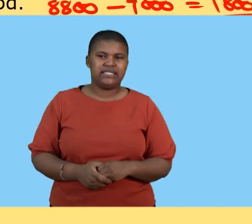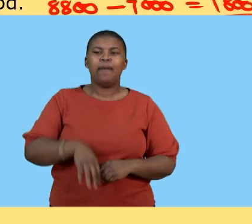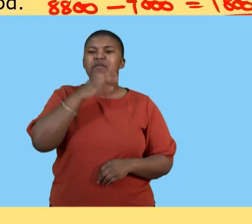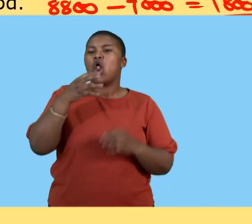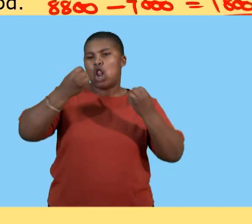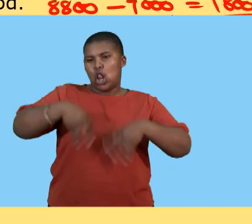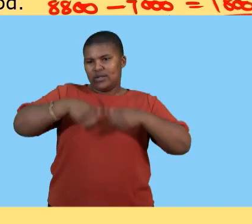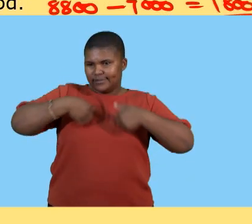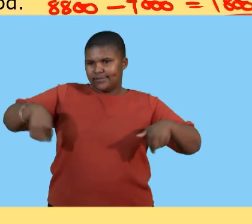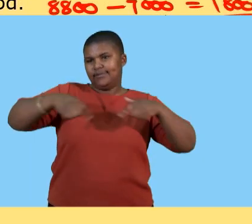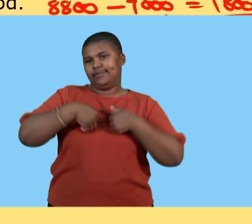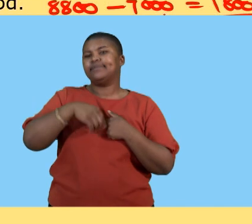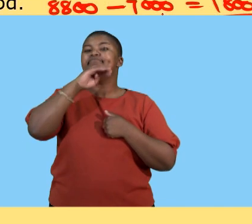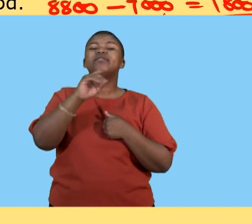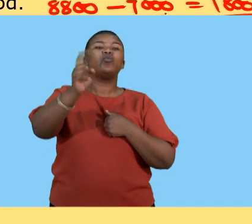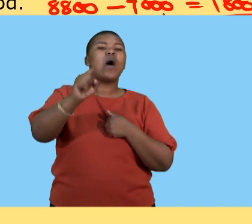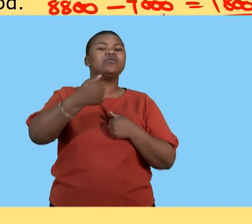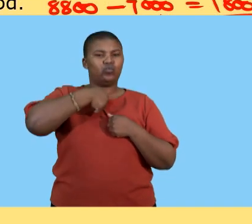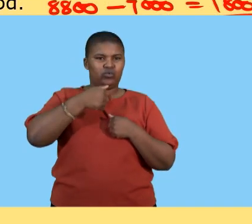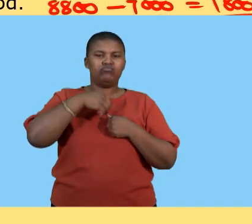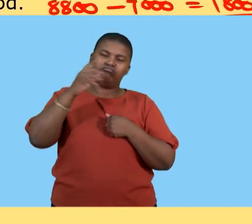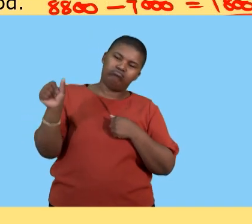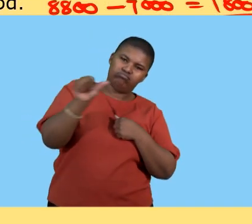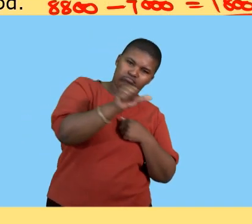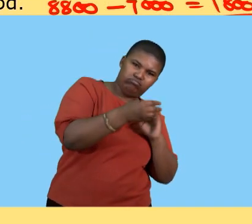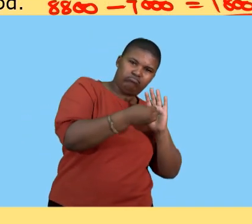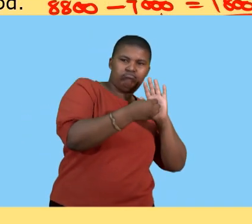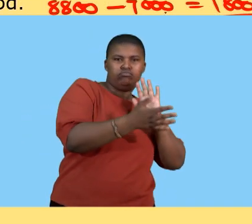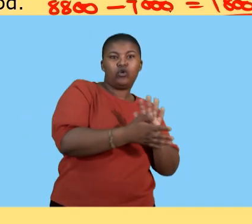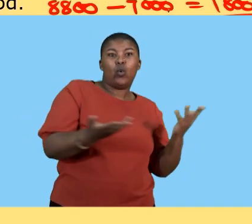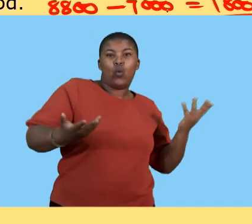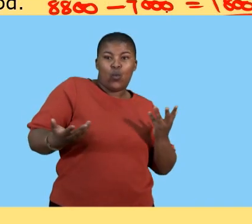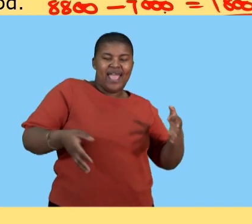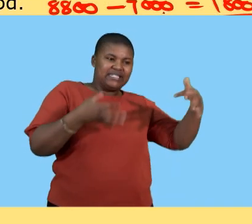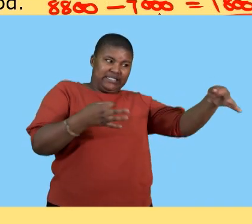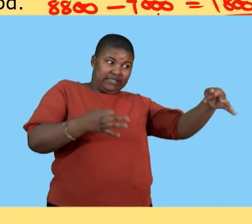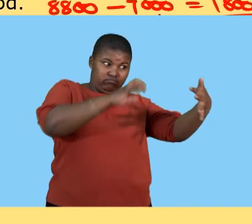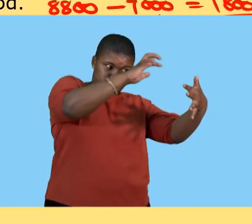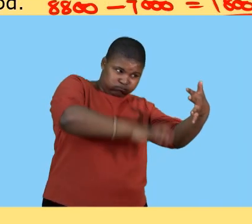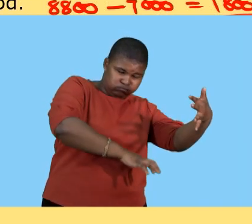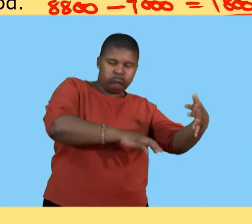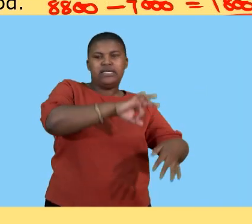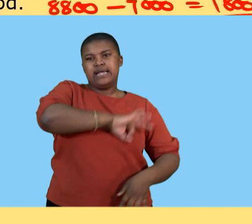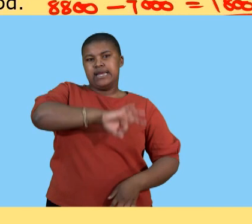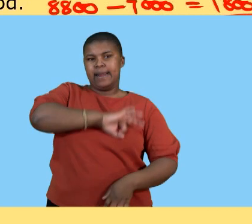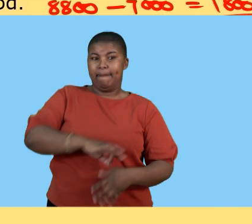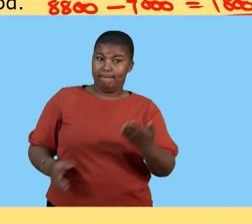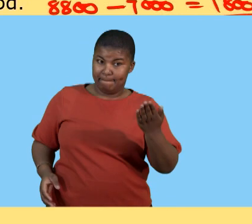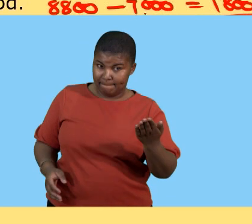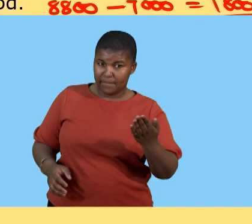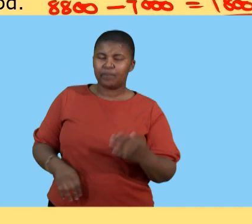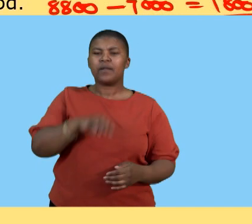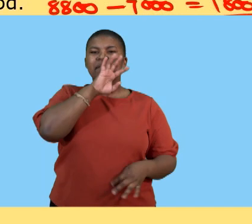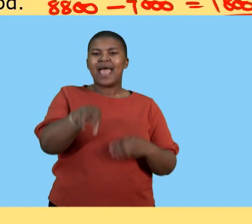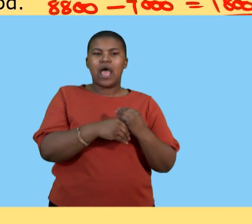is our loss. So we then go and record it in the statement of comprehensive income. In the